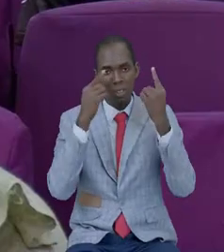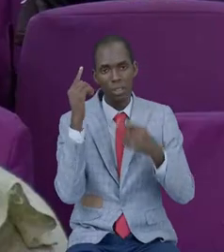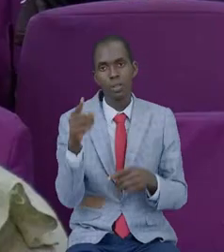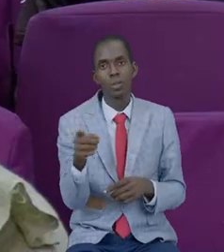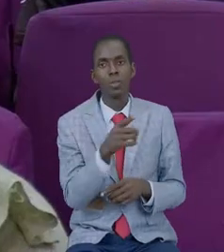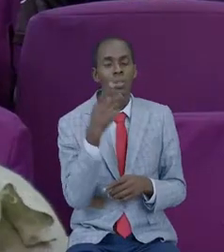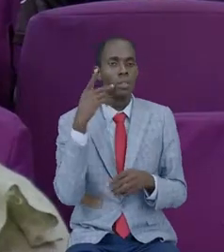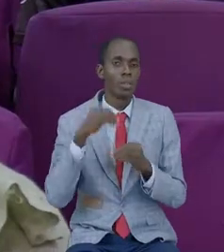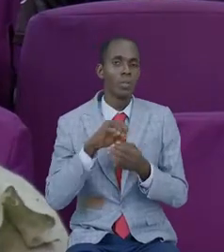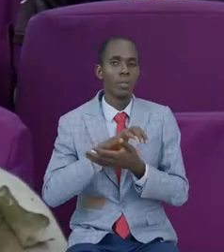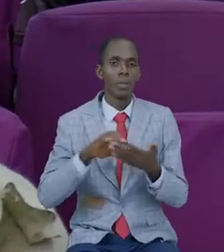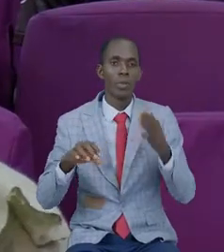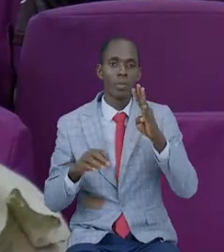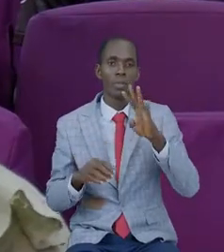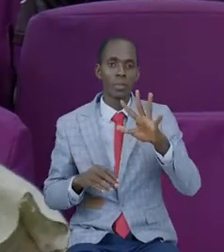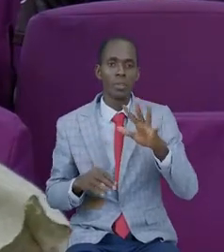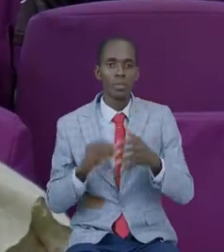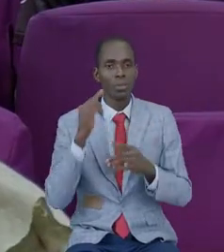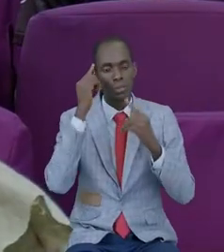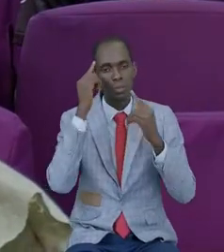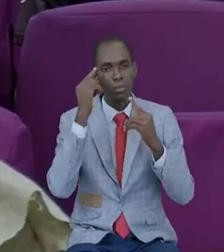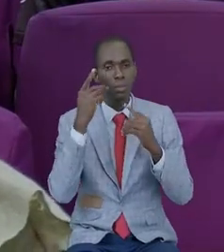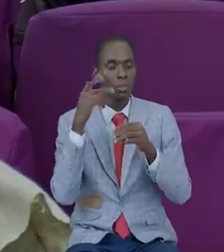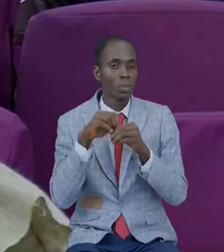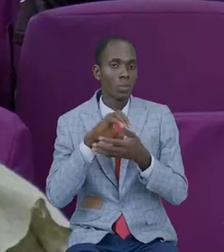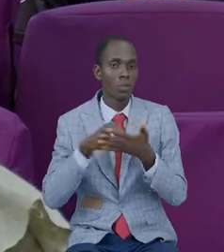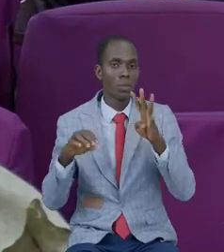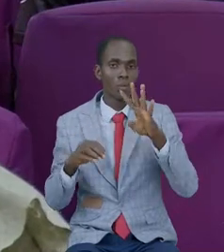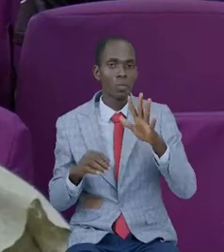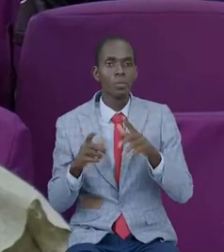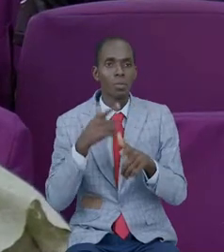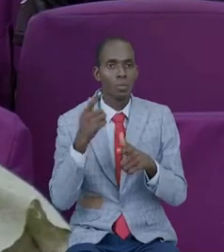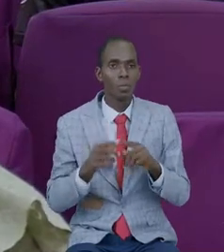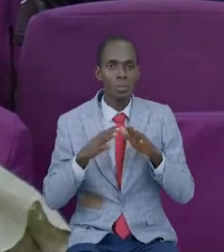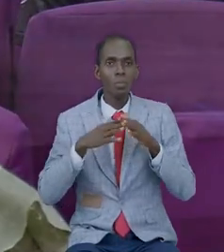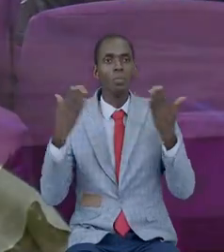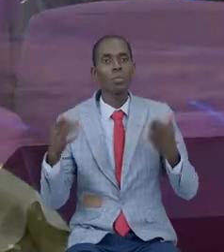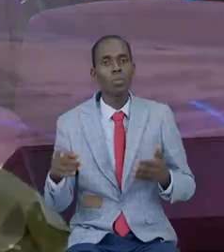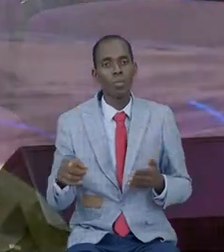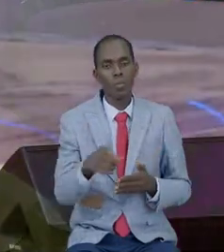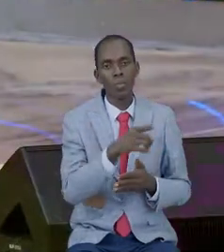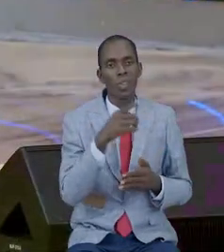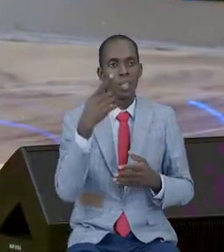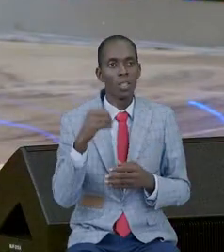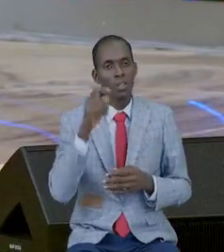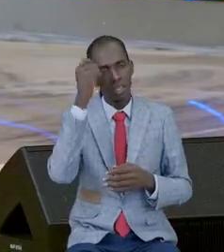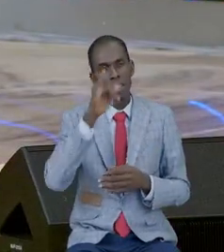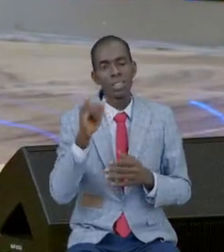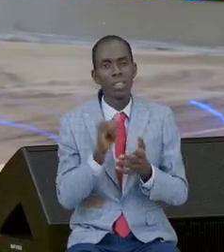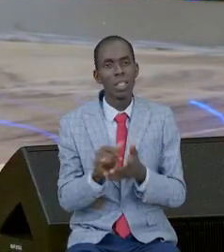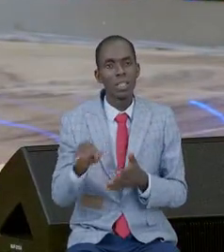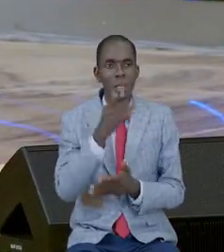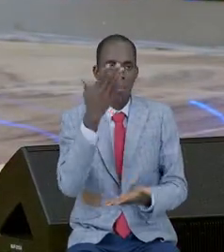45 in verse 45 then upon hear their understanding that they might